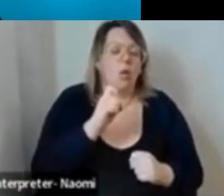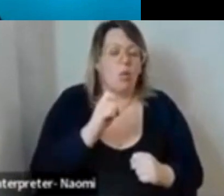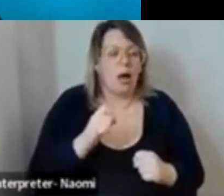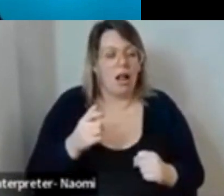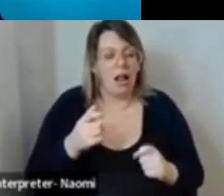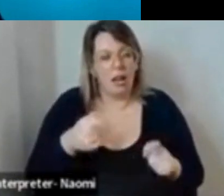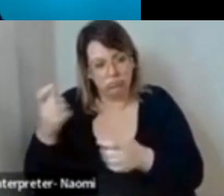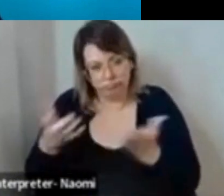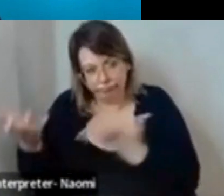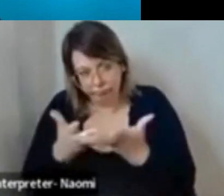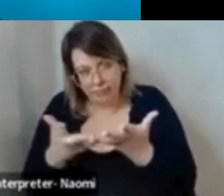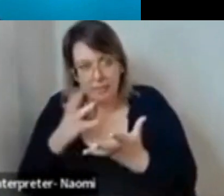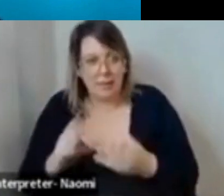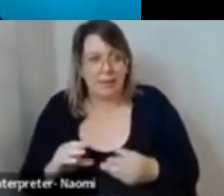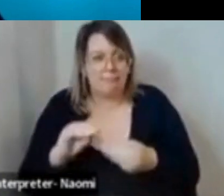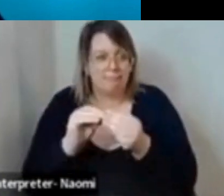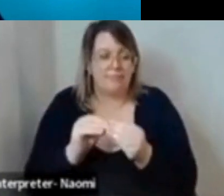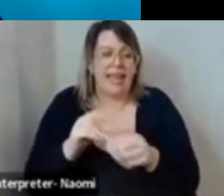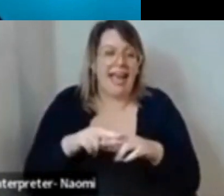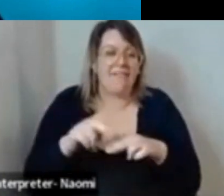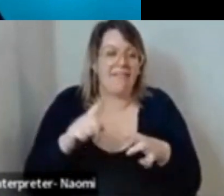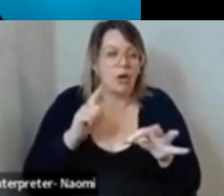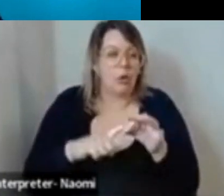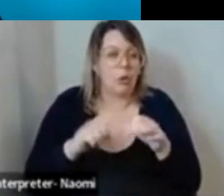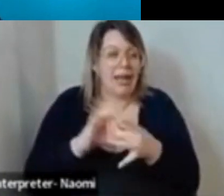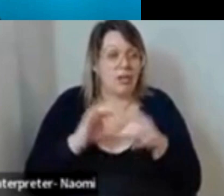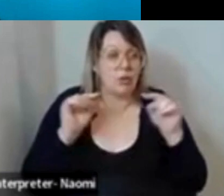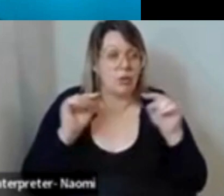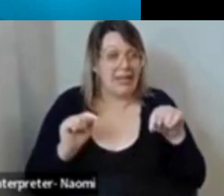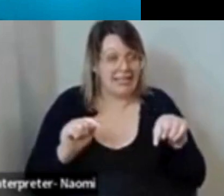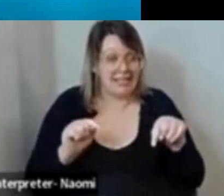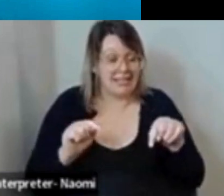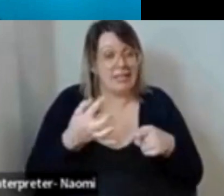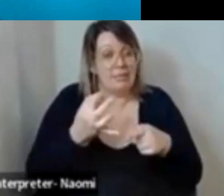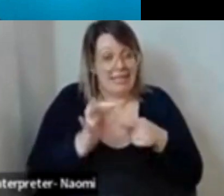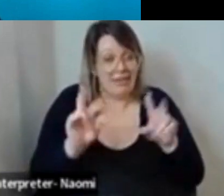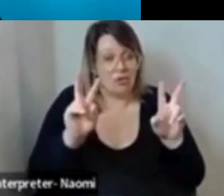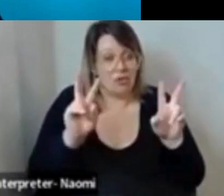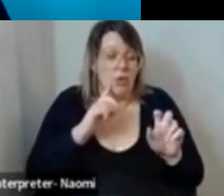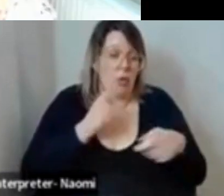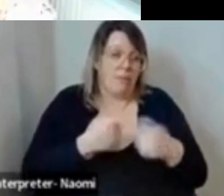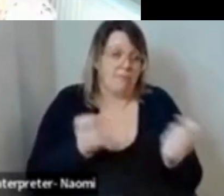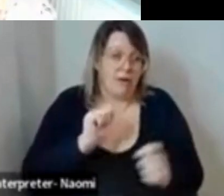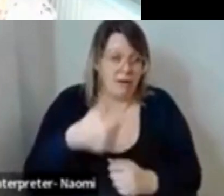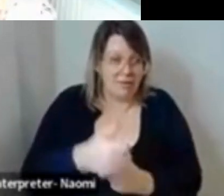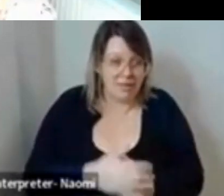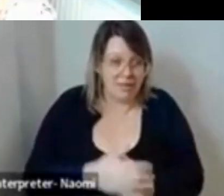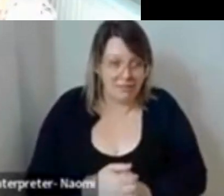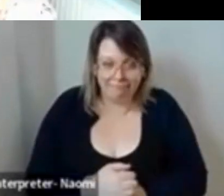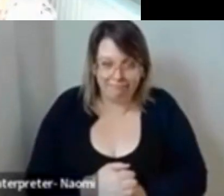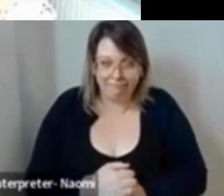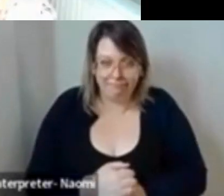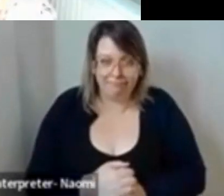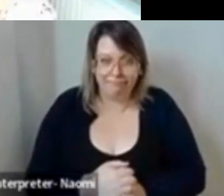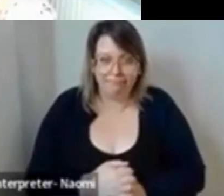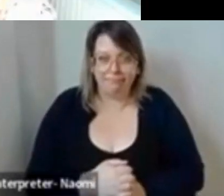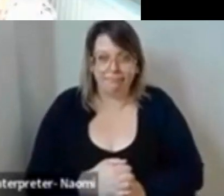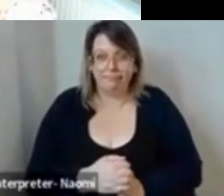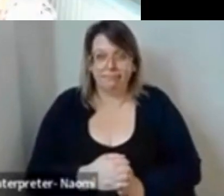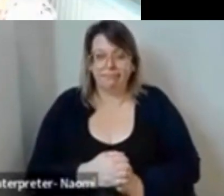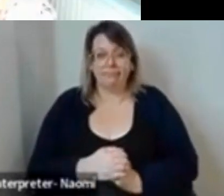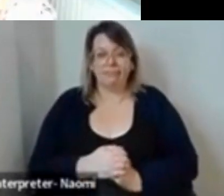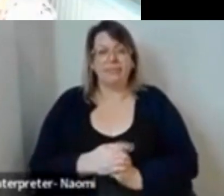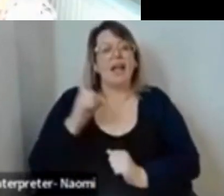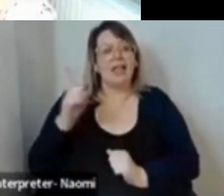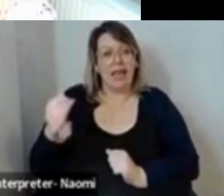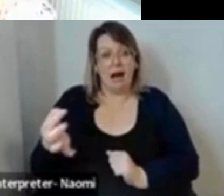will draft an additional FAQ specifically about this point that we'll share with you. Yeah, the question went on to ask about whether